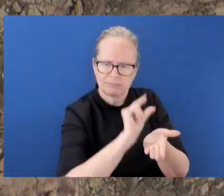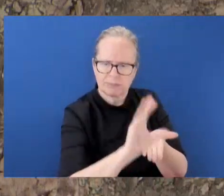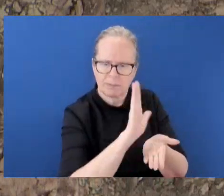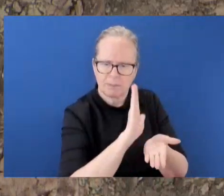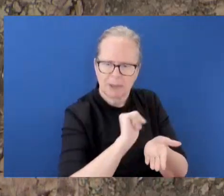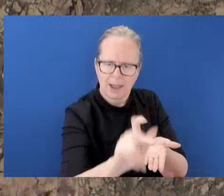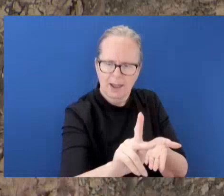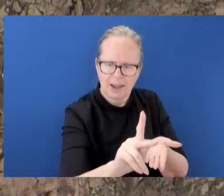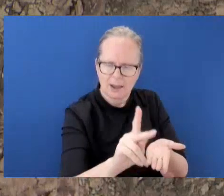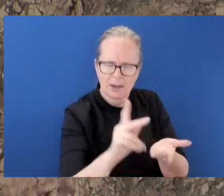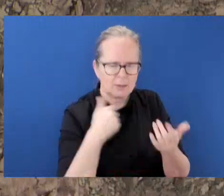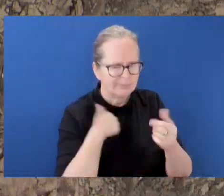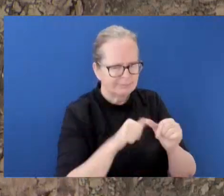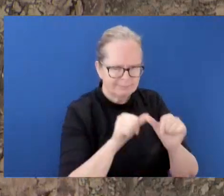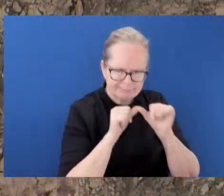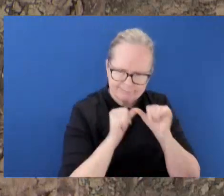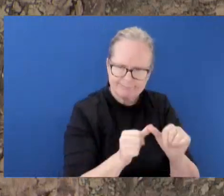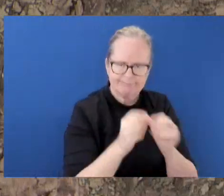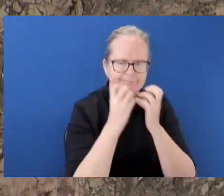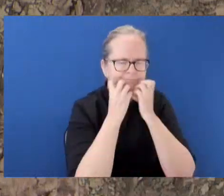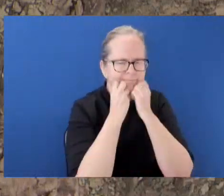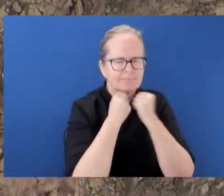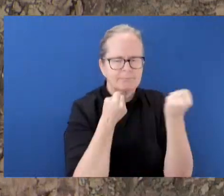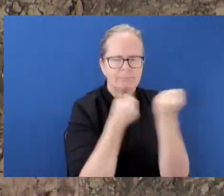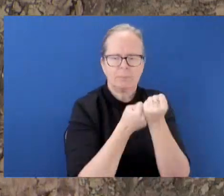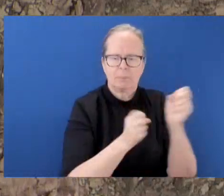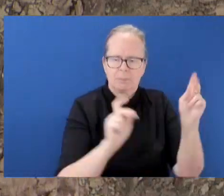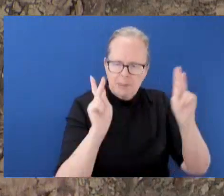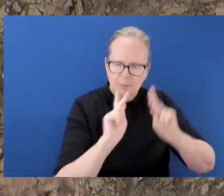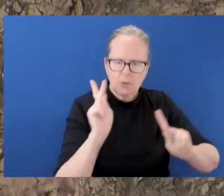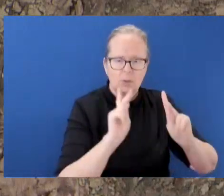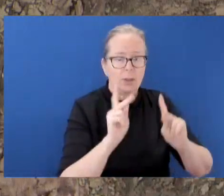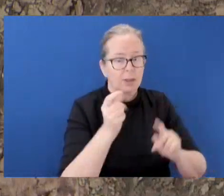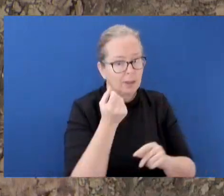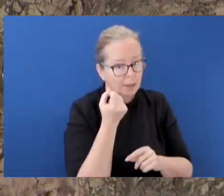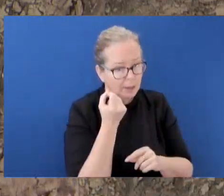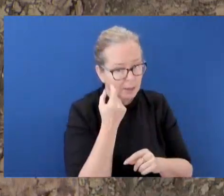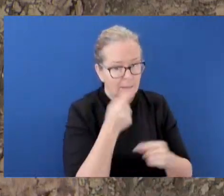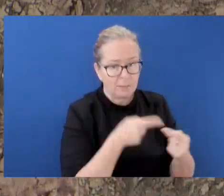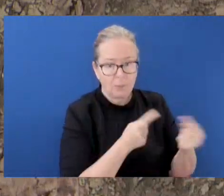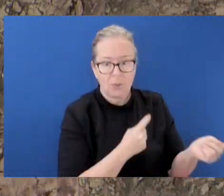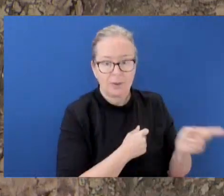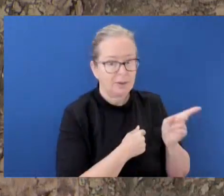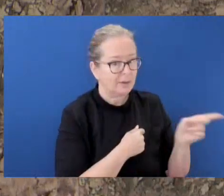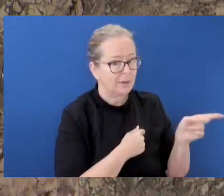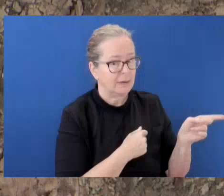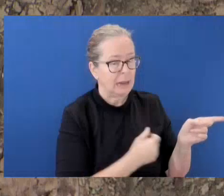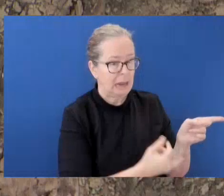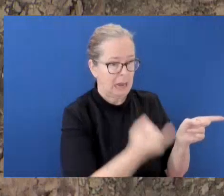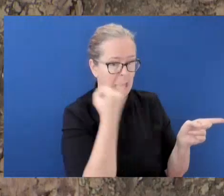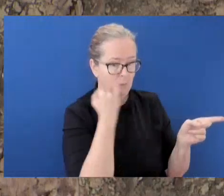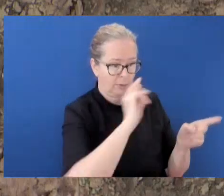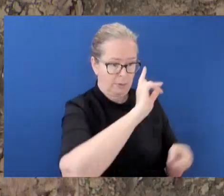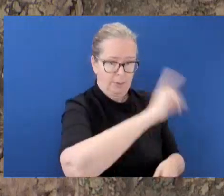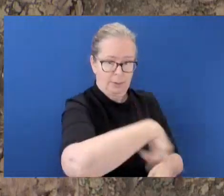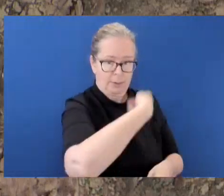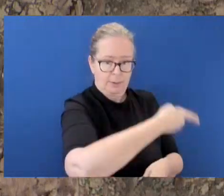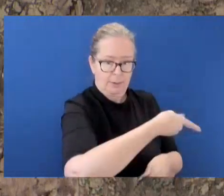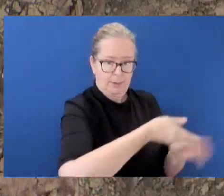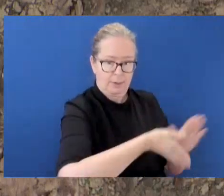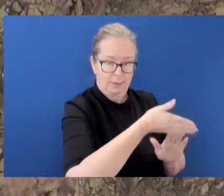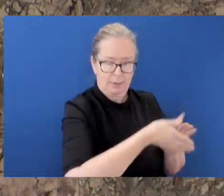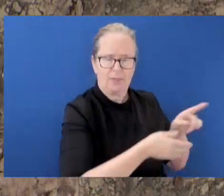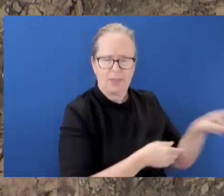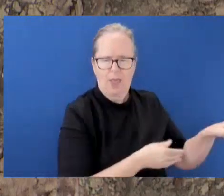opportunity, that side of the House, if over here, would make cuts in programs and services for people. That's not what we're going to do.